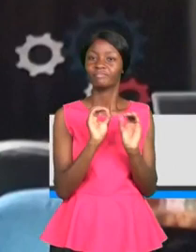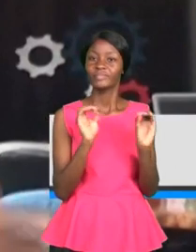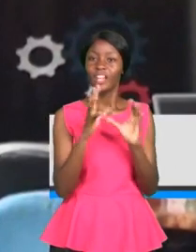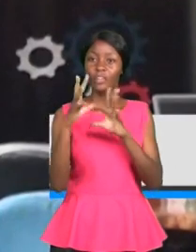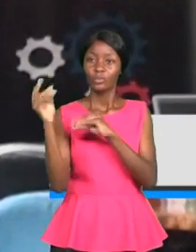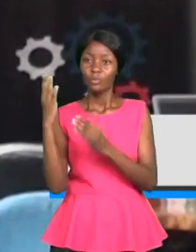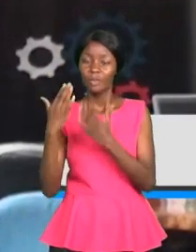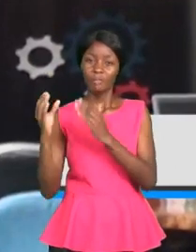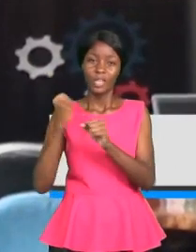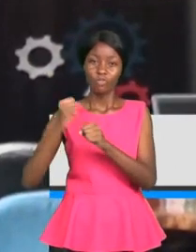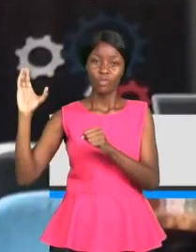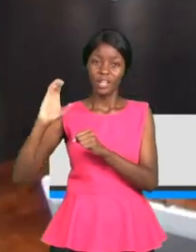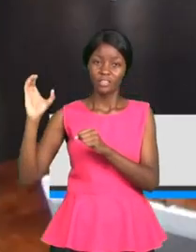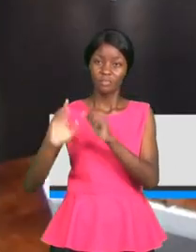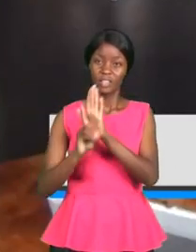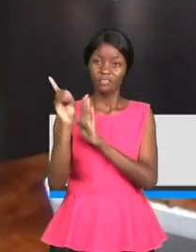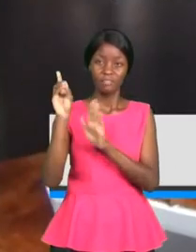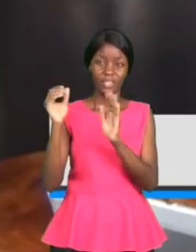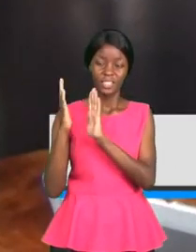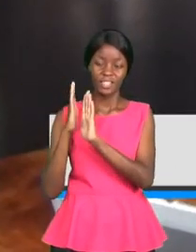and do customer development. It's not safe.